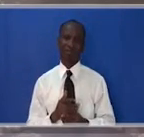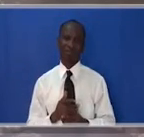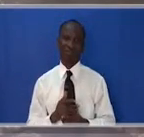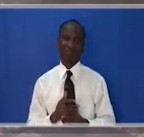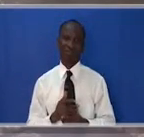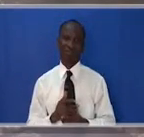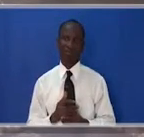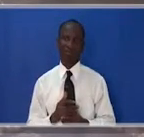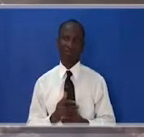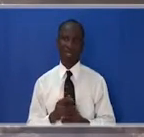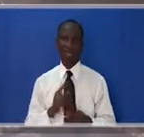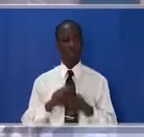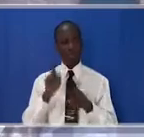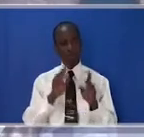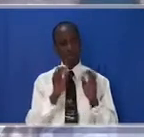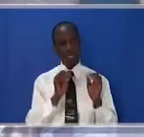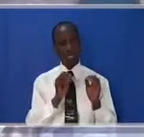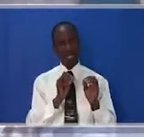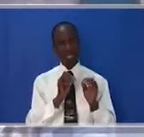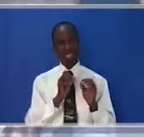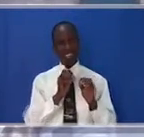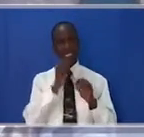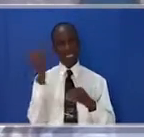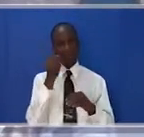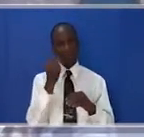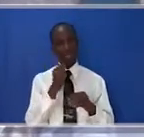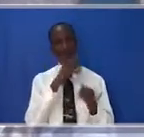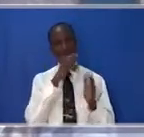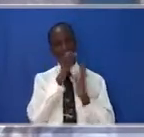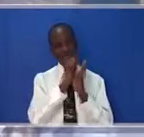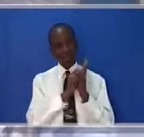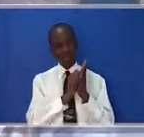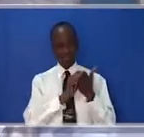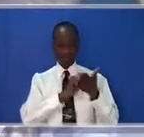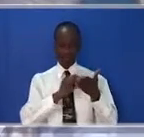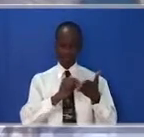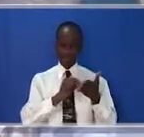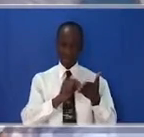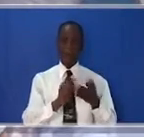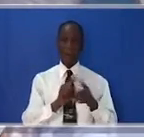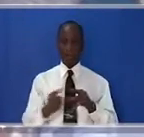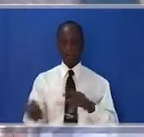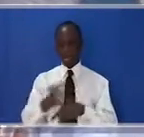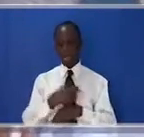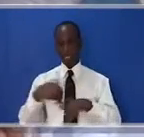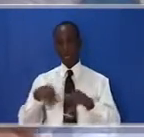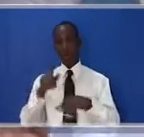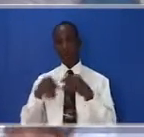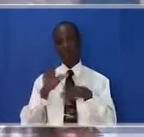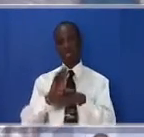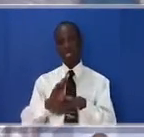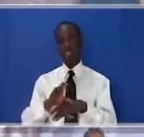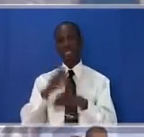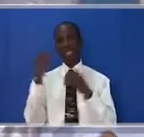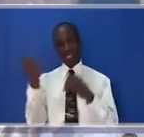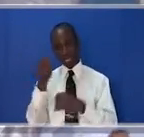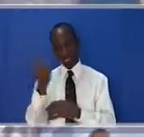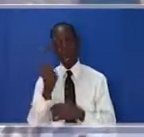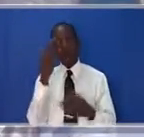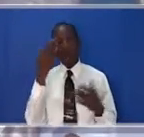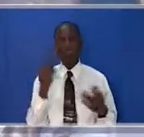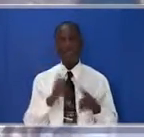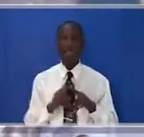o her na wuti e hadi ye kura a wo a se wuti a se se onyankopon de Moses din to so keke o se